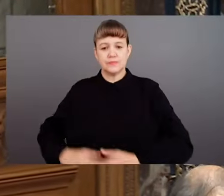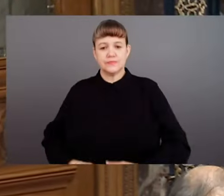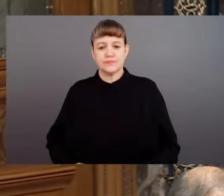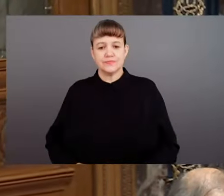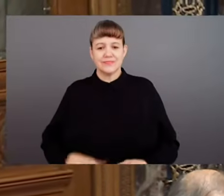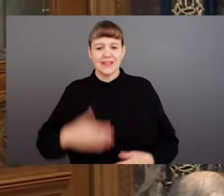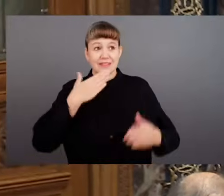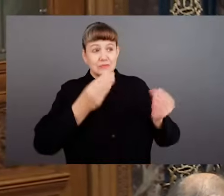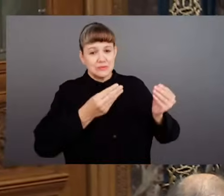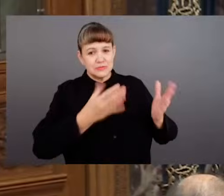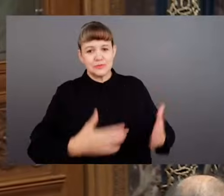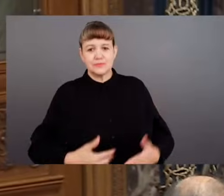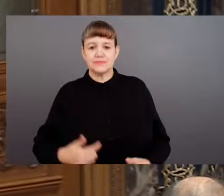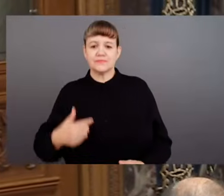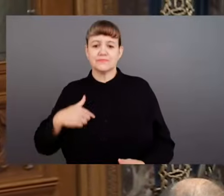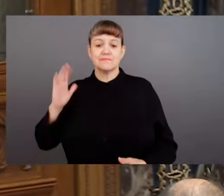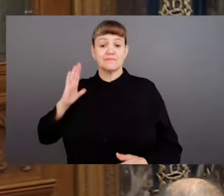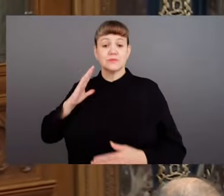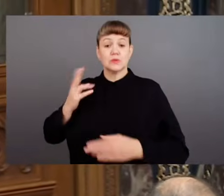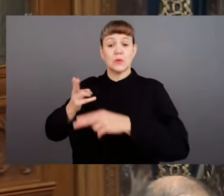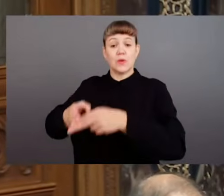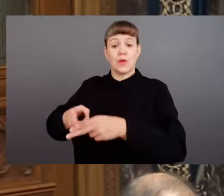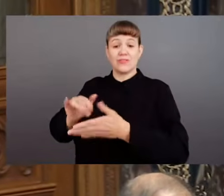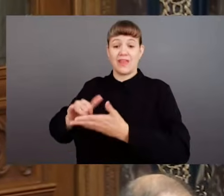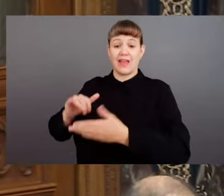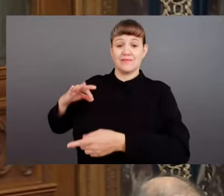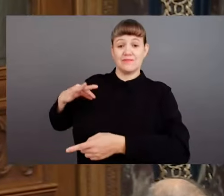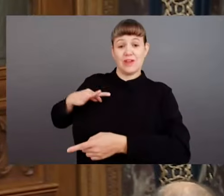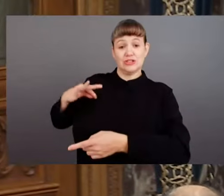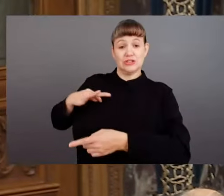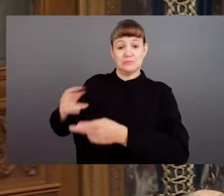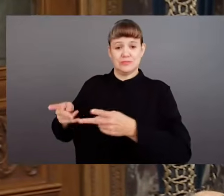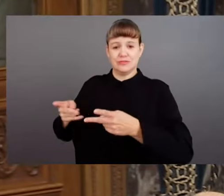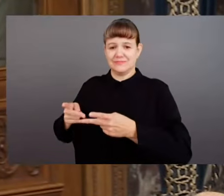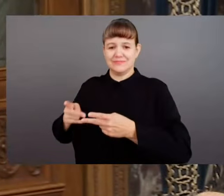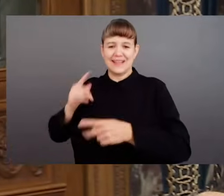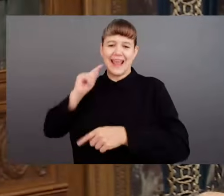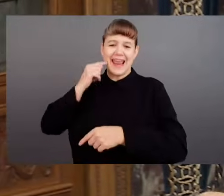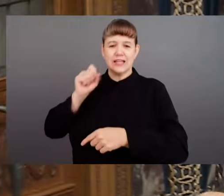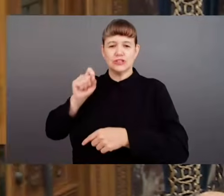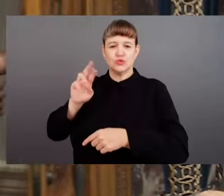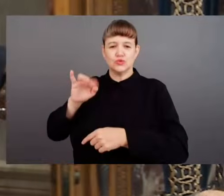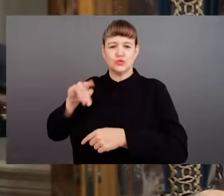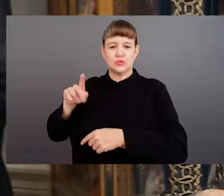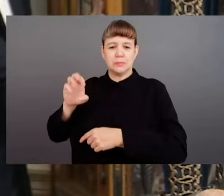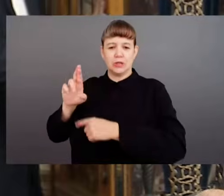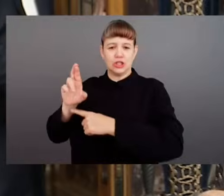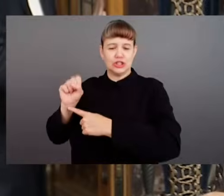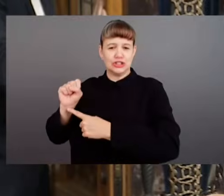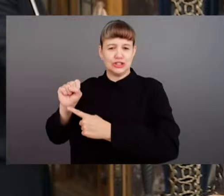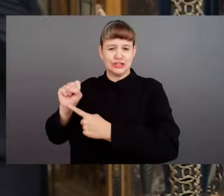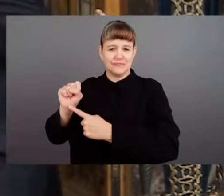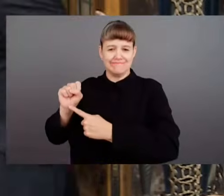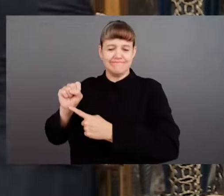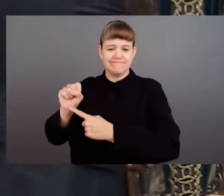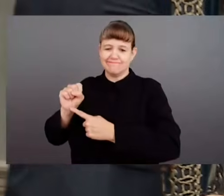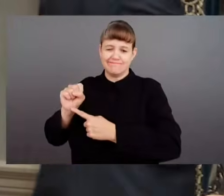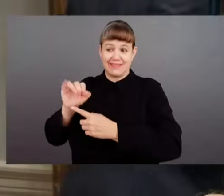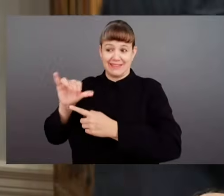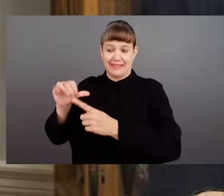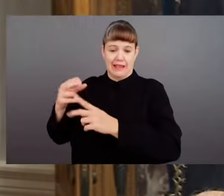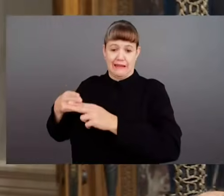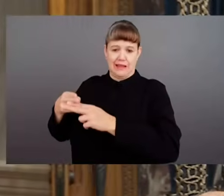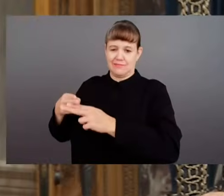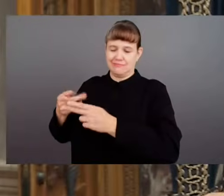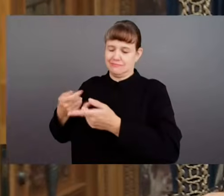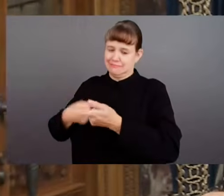but not anymore. I was privileged to speak at the BC Association of Healthcare Auxiliaries North Area Fall Conference in Quesnel, held